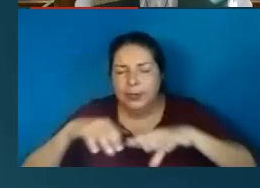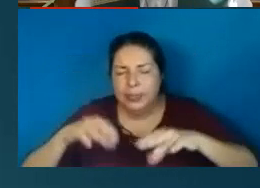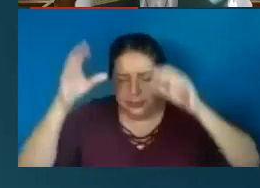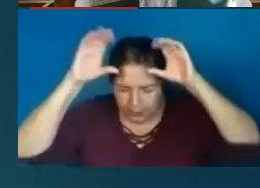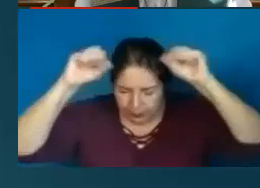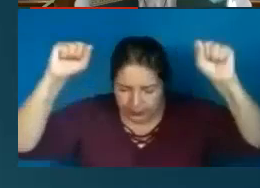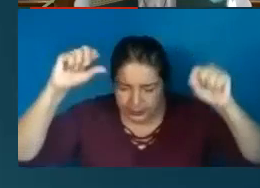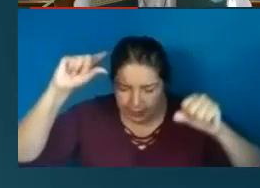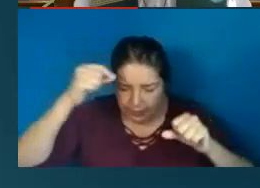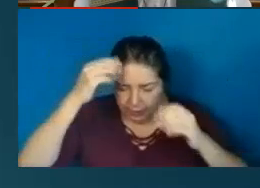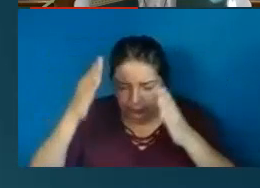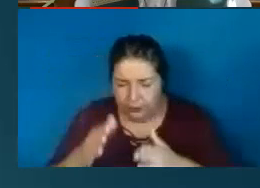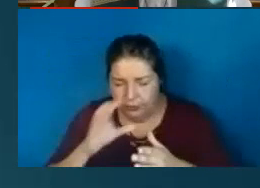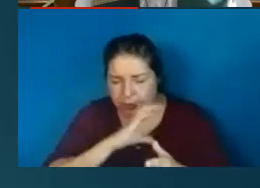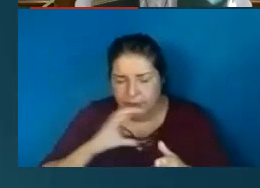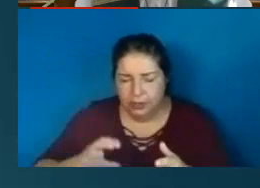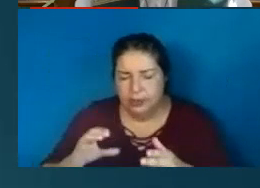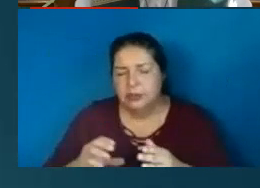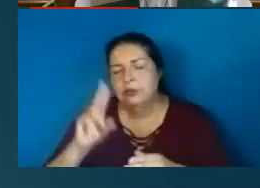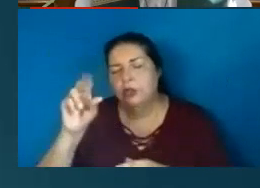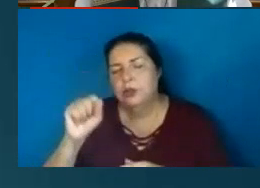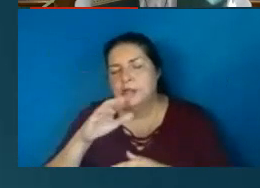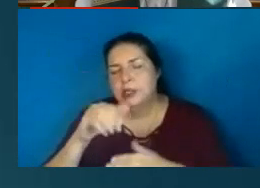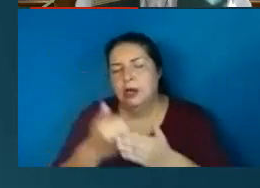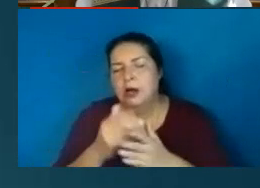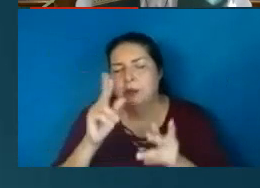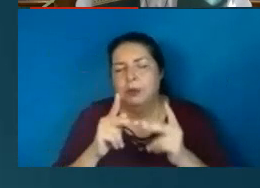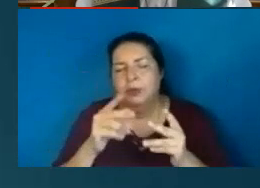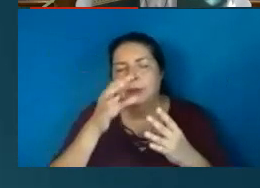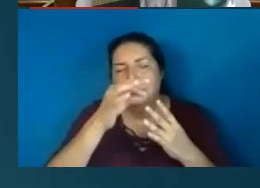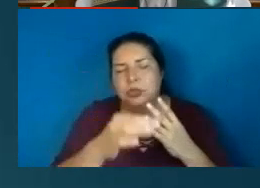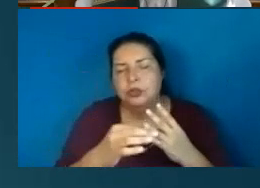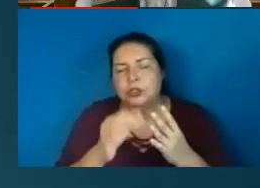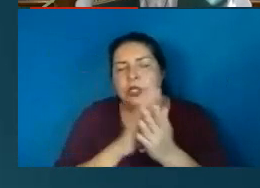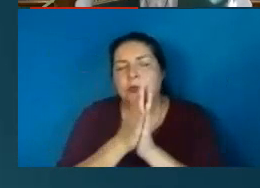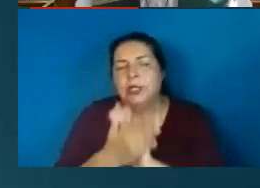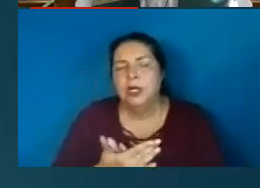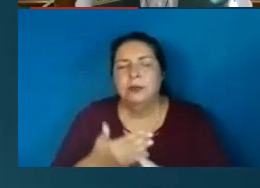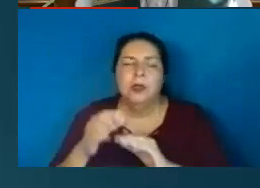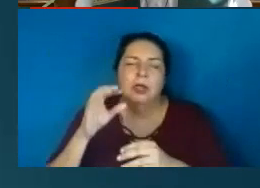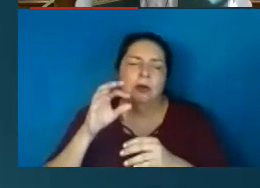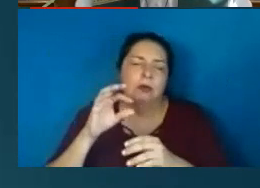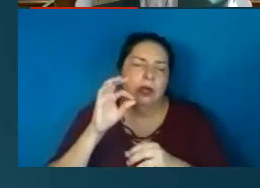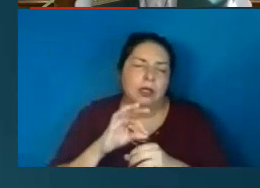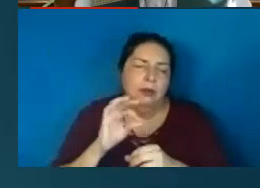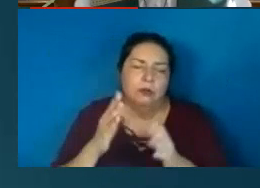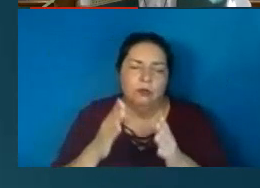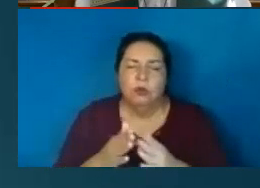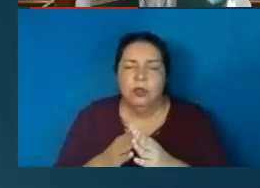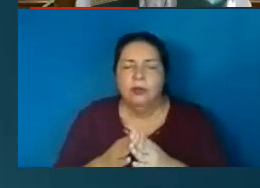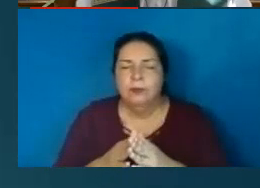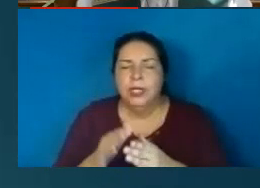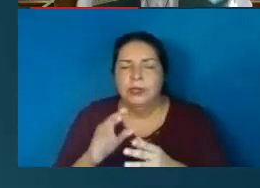the Congress of the United States, and all elected and appointed civil servants, that the rule of law may protect the